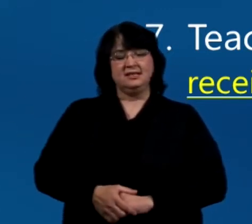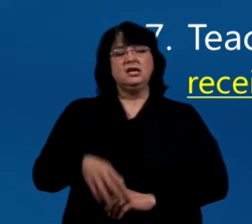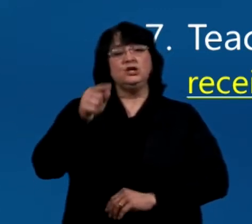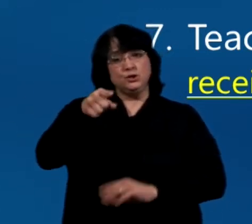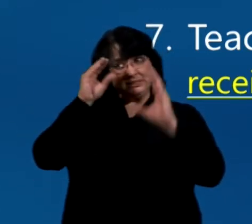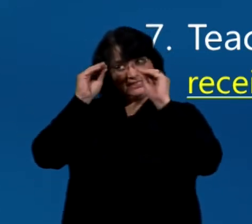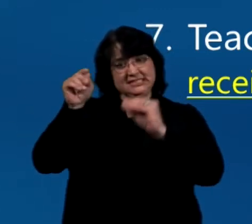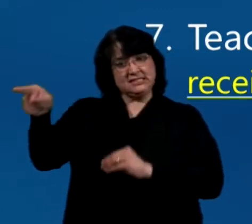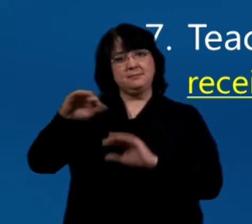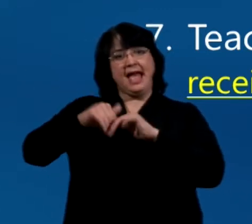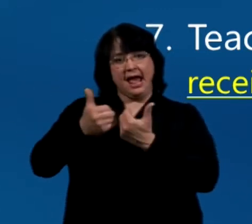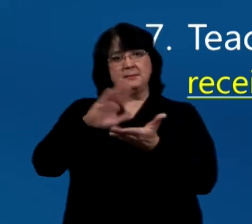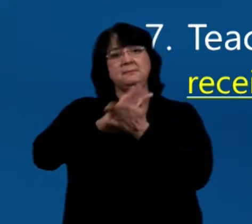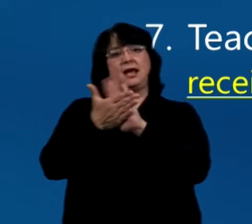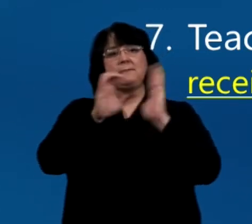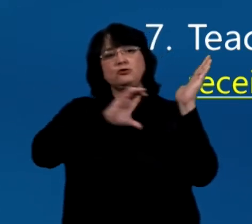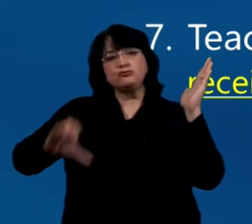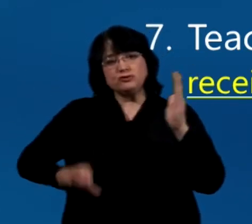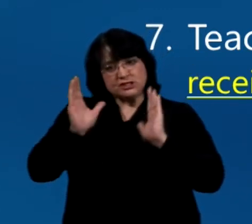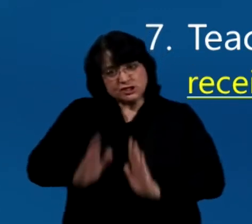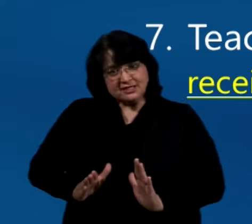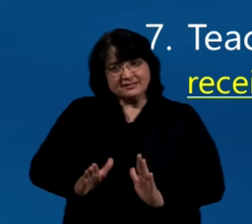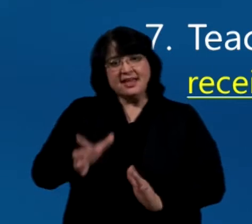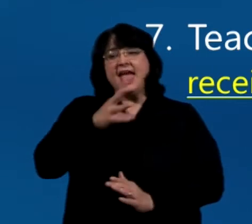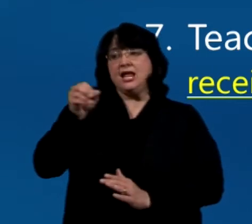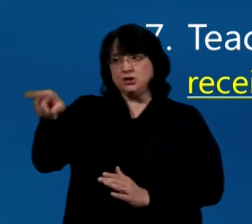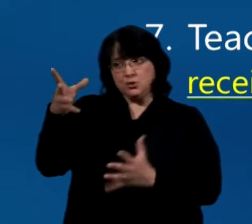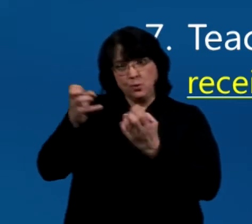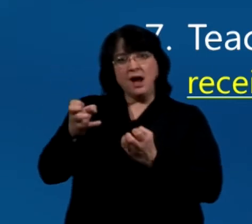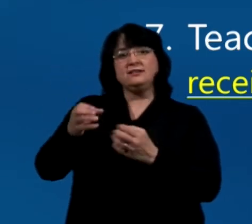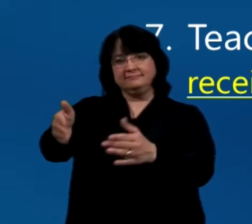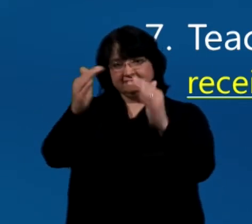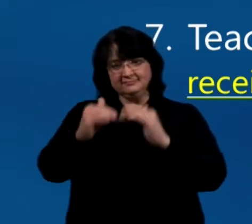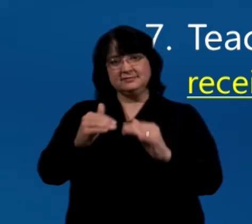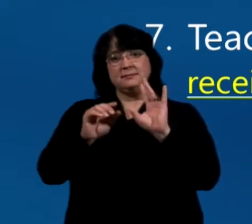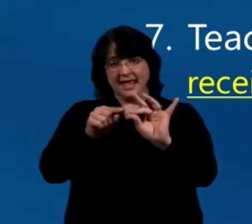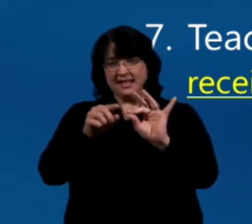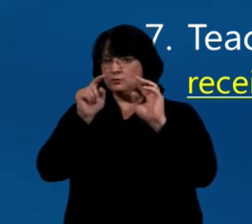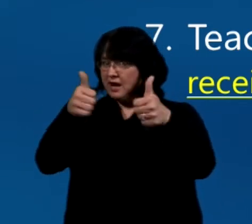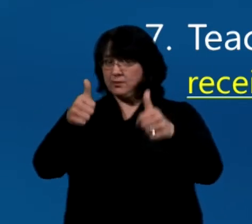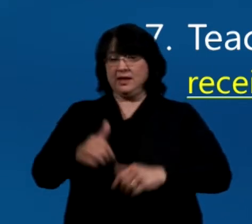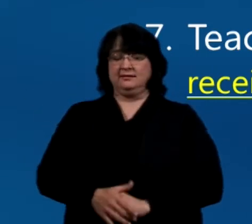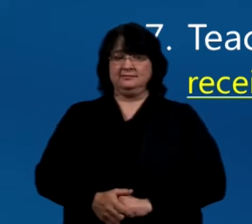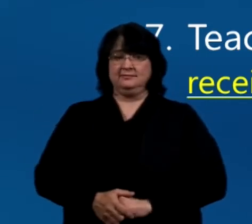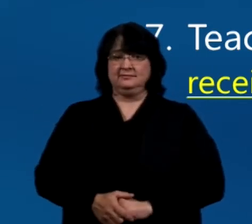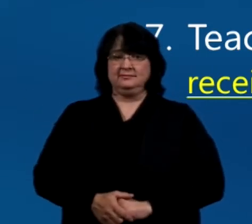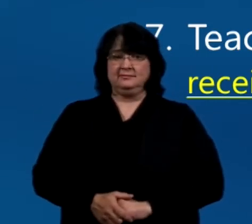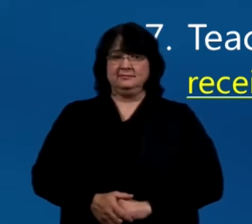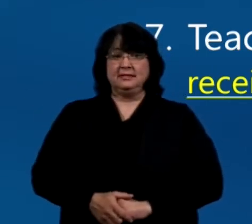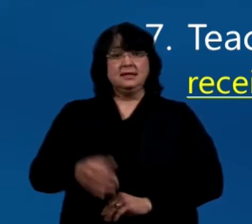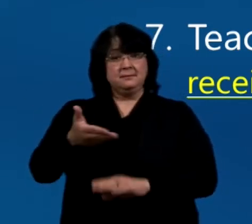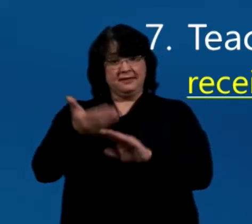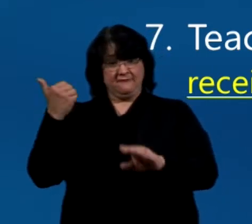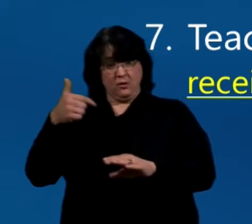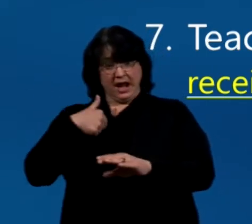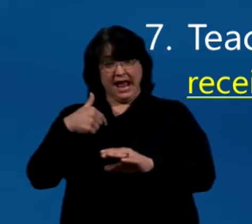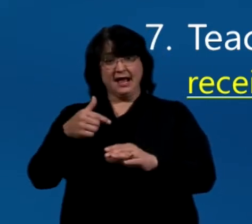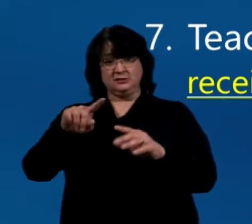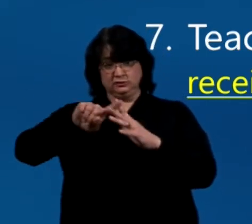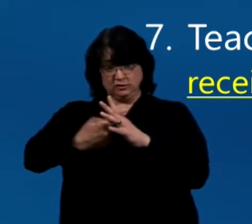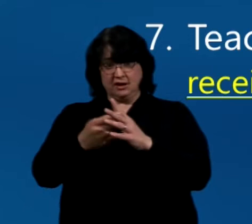instructed him on how to become a Christian, so you want to get to step 8 immediately. Now, before I get to step